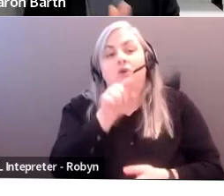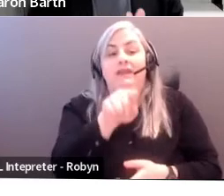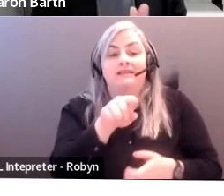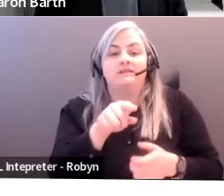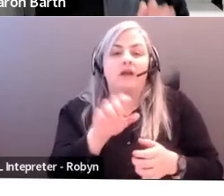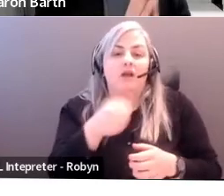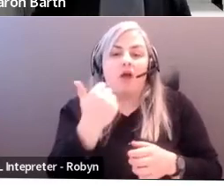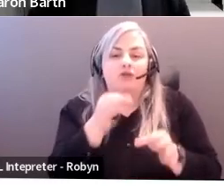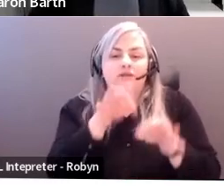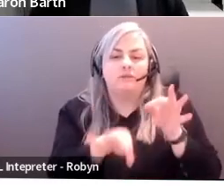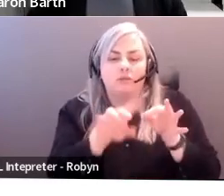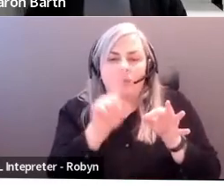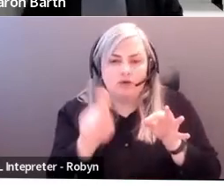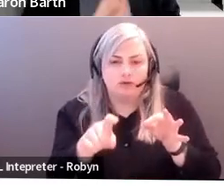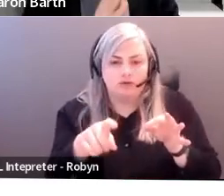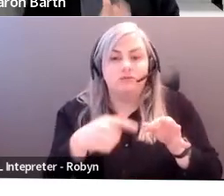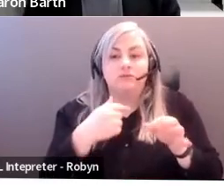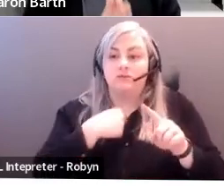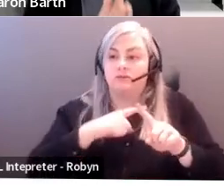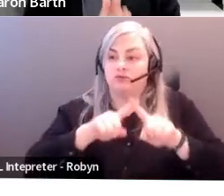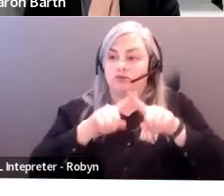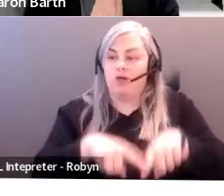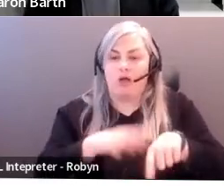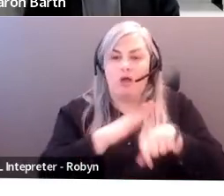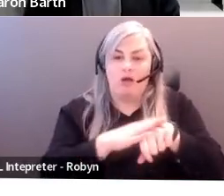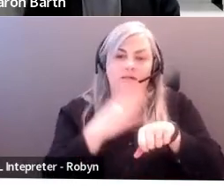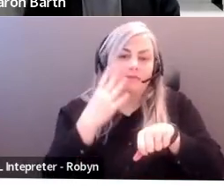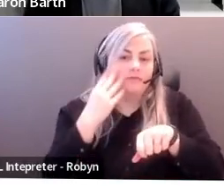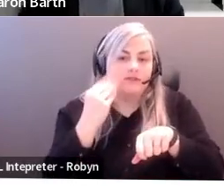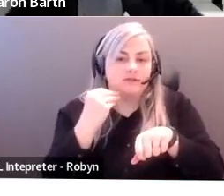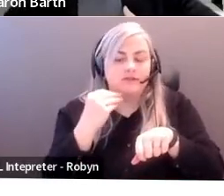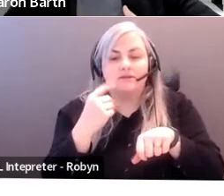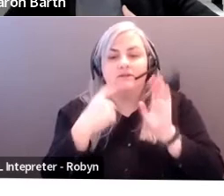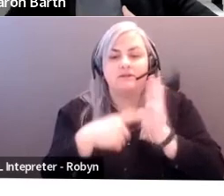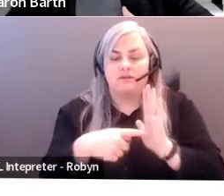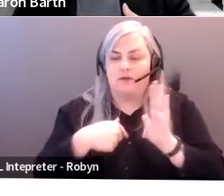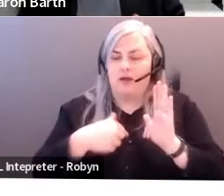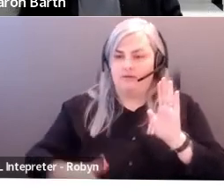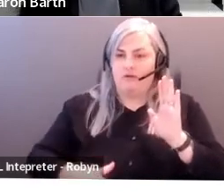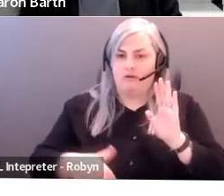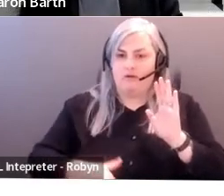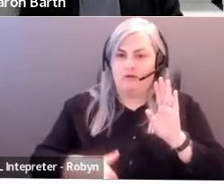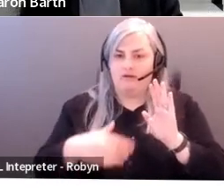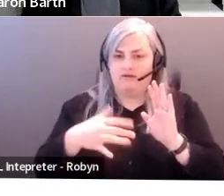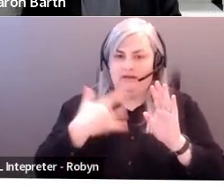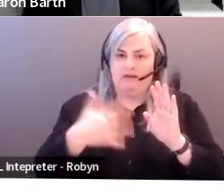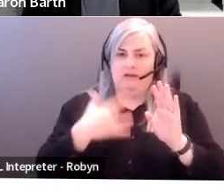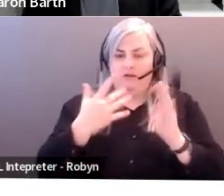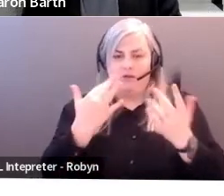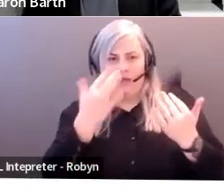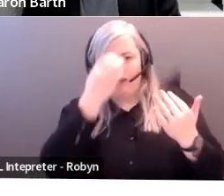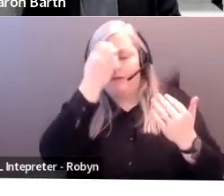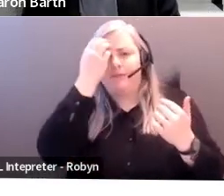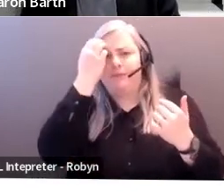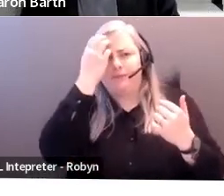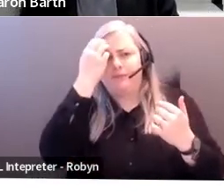it's another simple question. Am I relying on an experience? Like when I get that gut feel, I can go, wait, like,